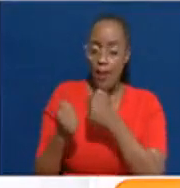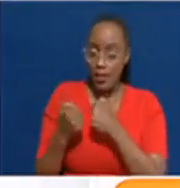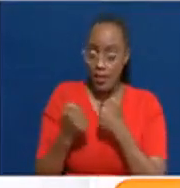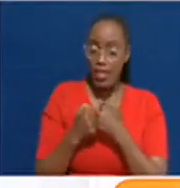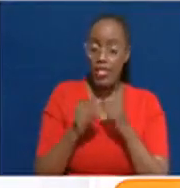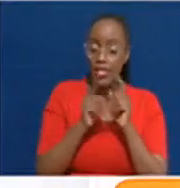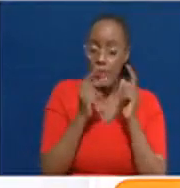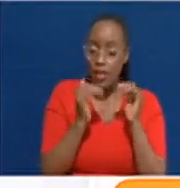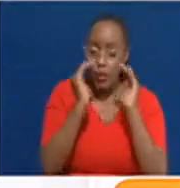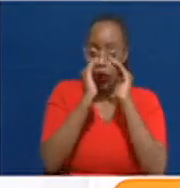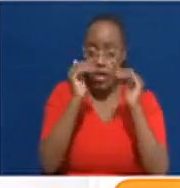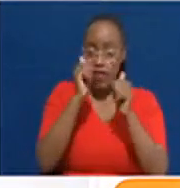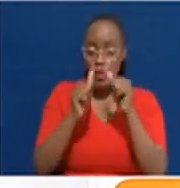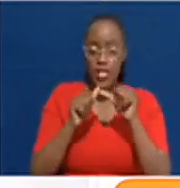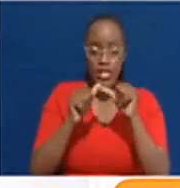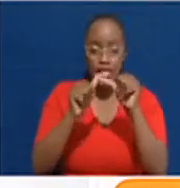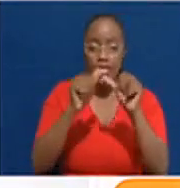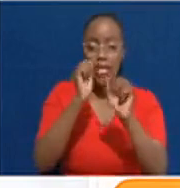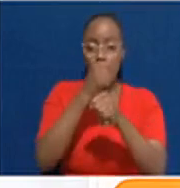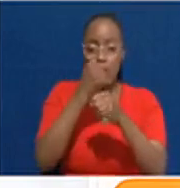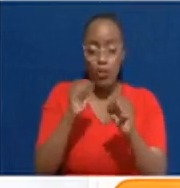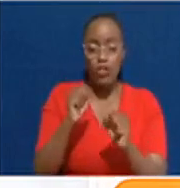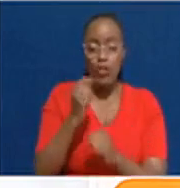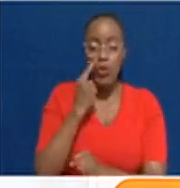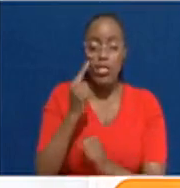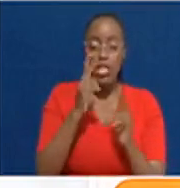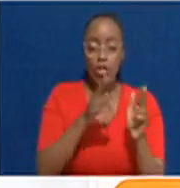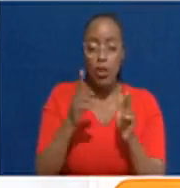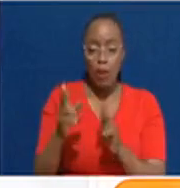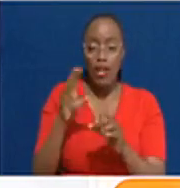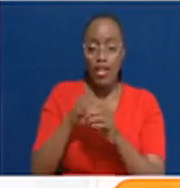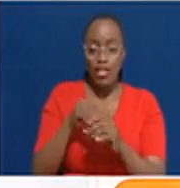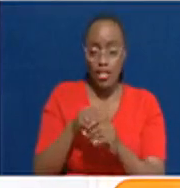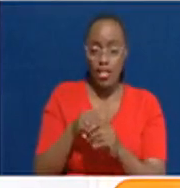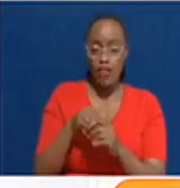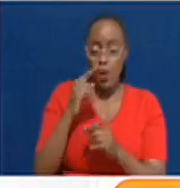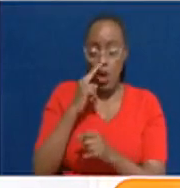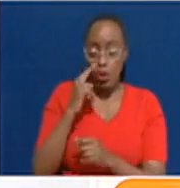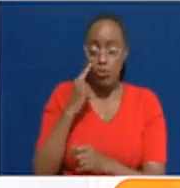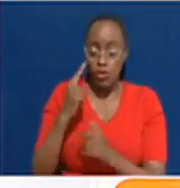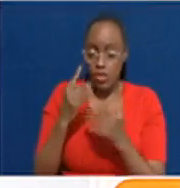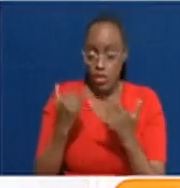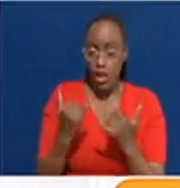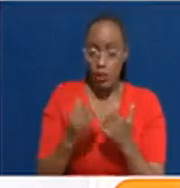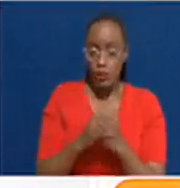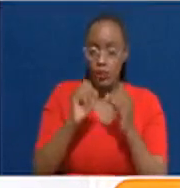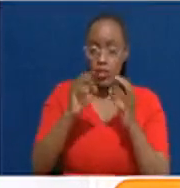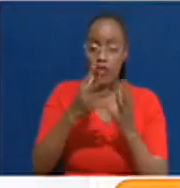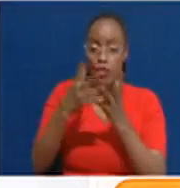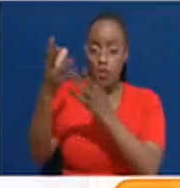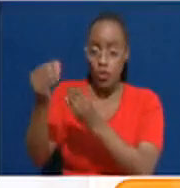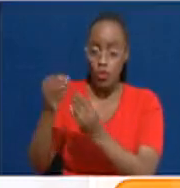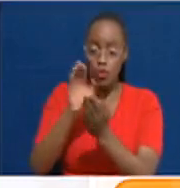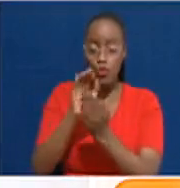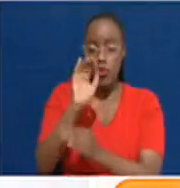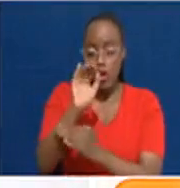reached a level that is not sustainable. You see, normally in our homes, to put it simply, if you go to a bank to ask for a